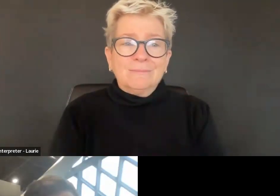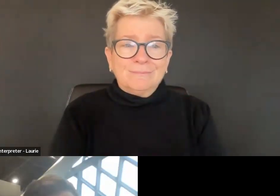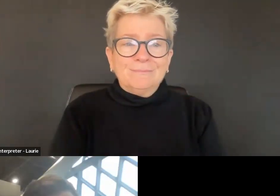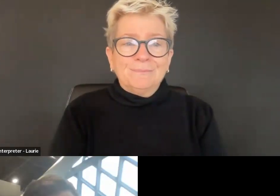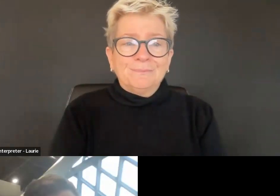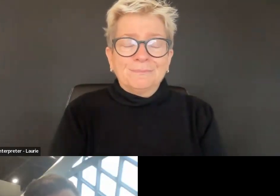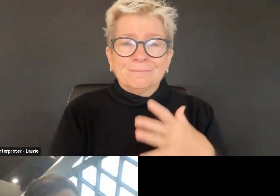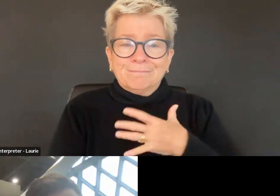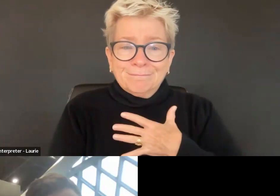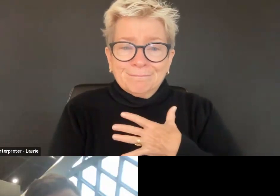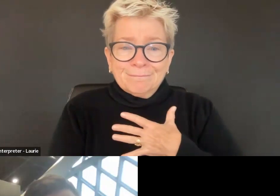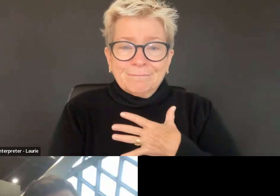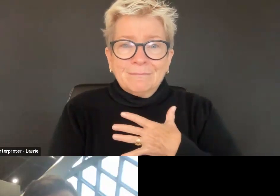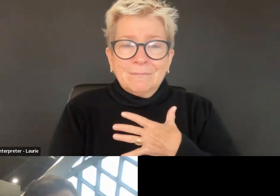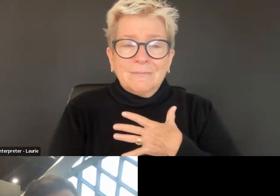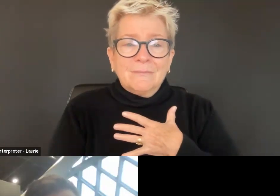It